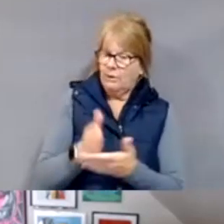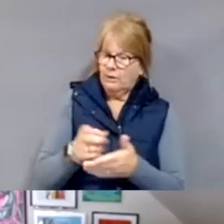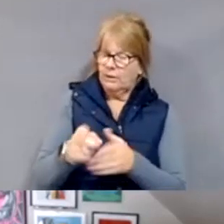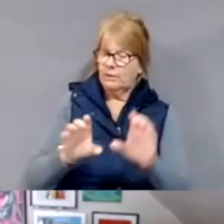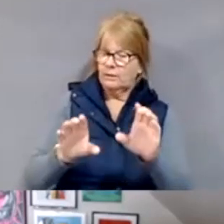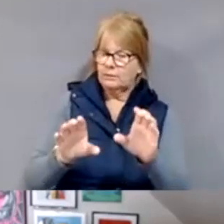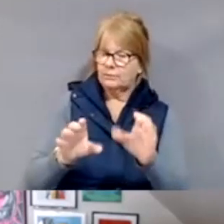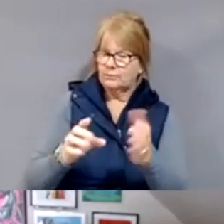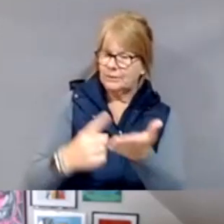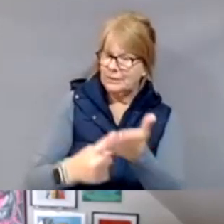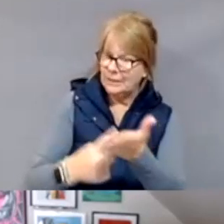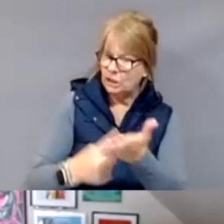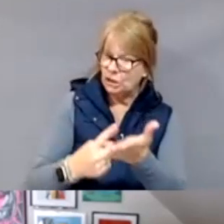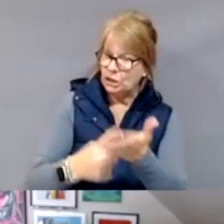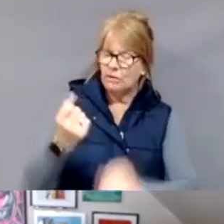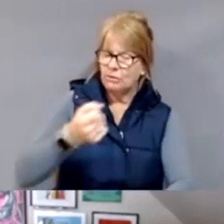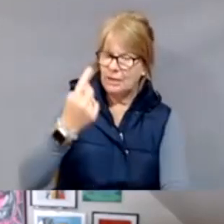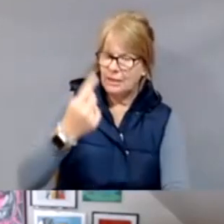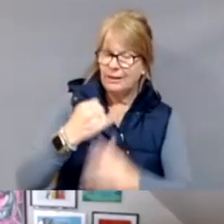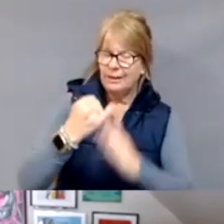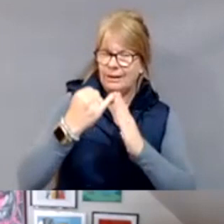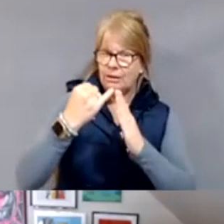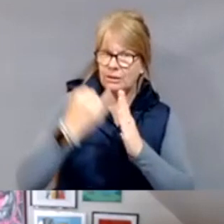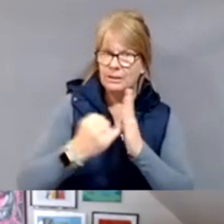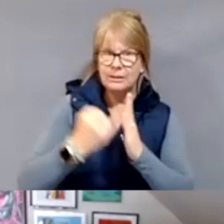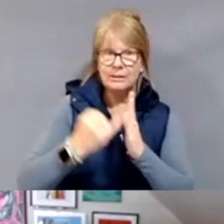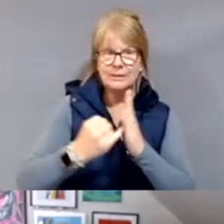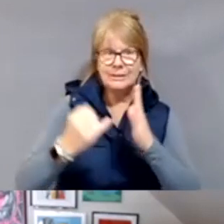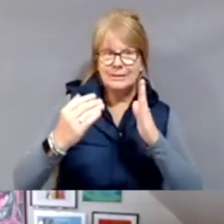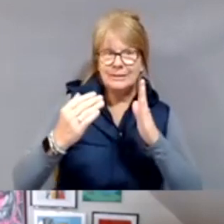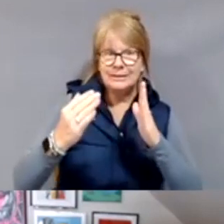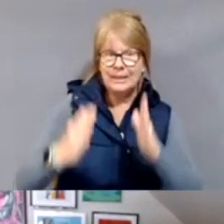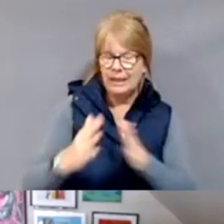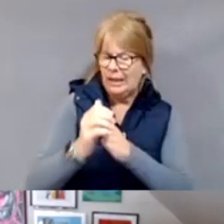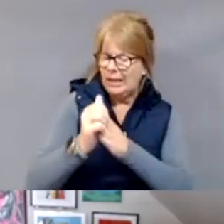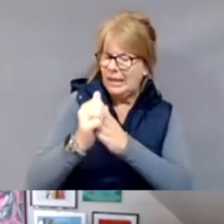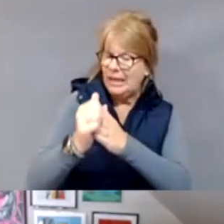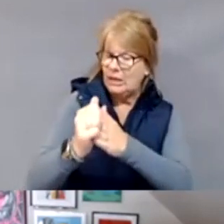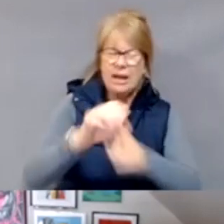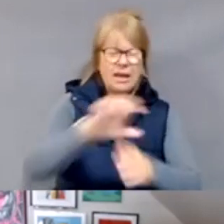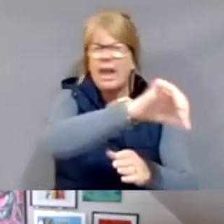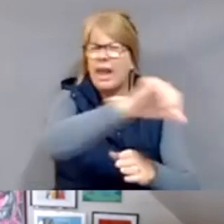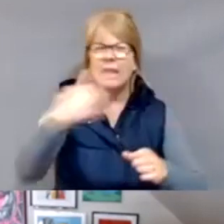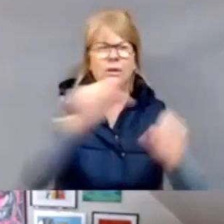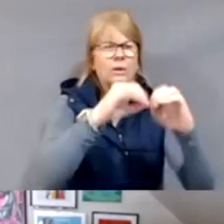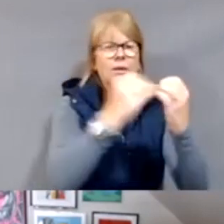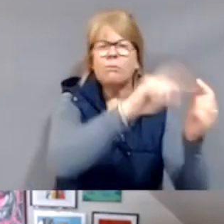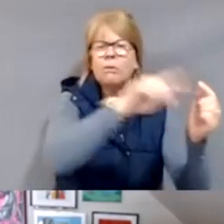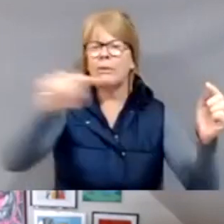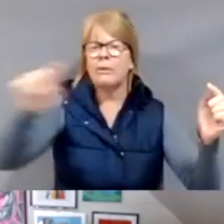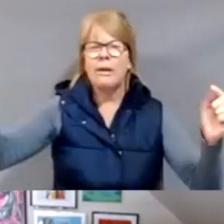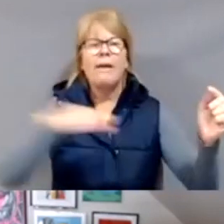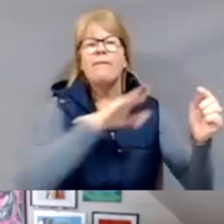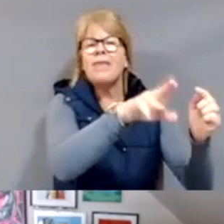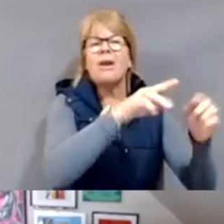to understand that the artistic leadership person that you're talking to at any organization, they're